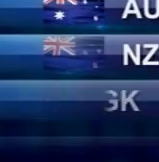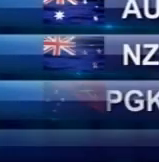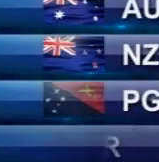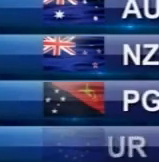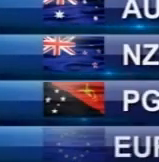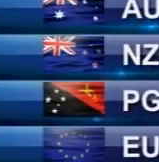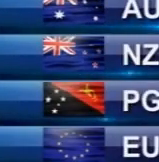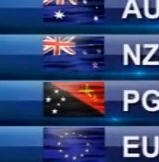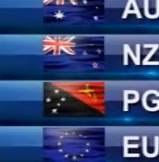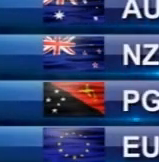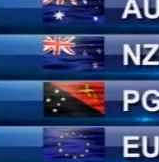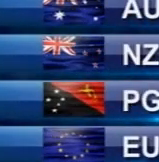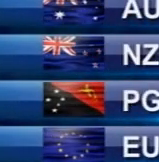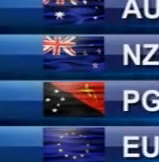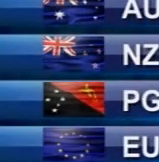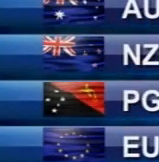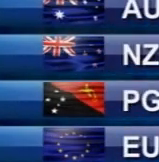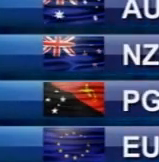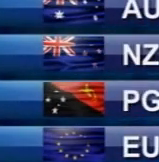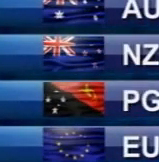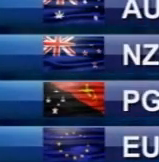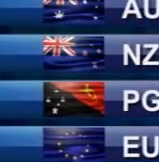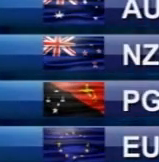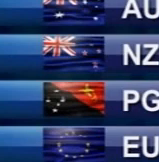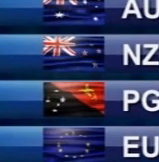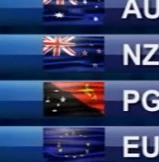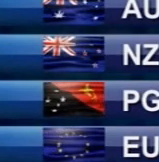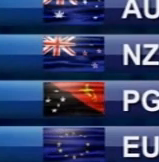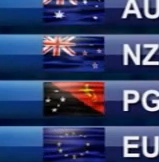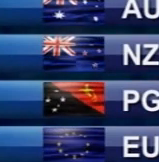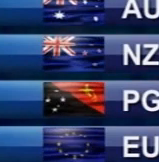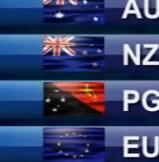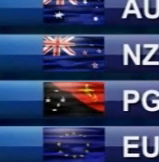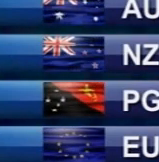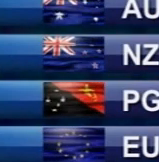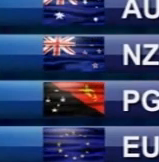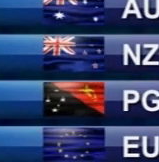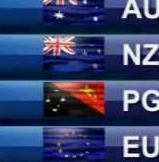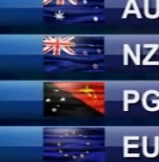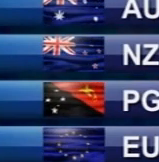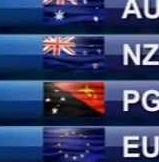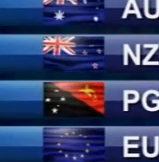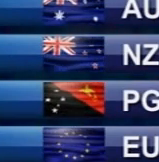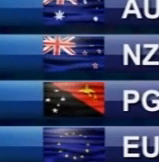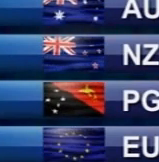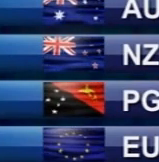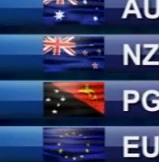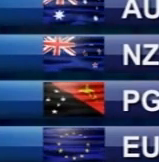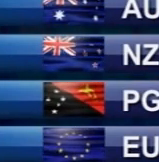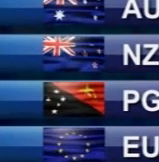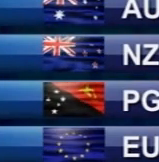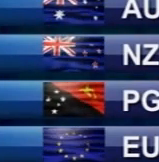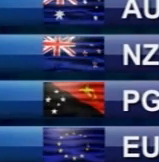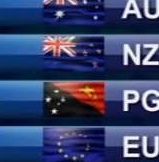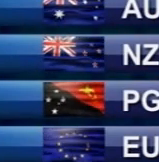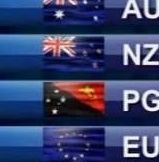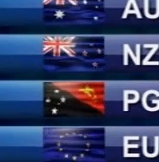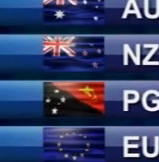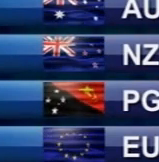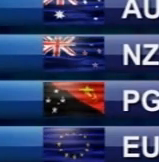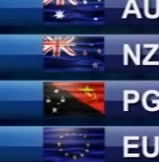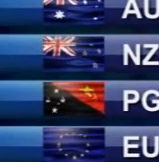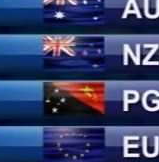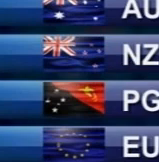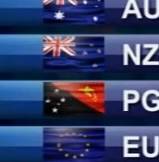morning, the Fiji dollar showed gains against the currencies of our two major trading partners, Australia and New Zealand, as well as recording a rise versus